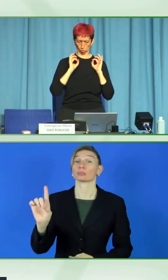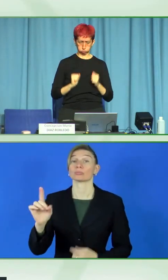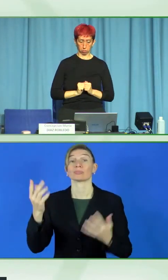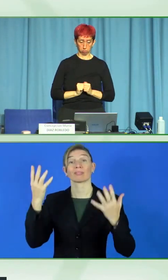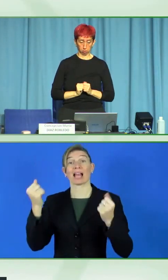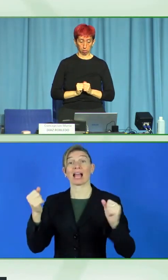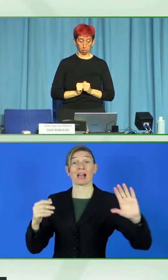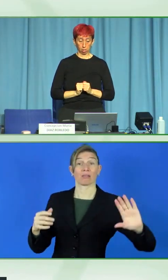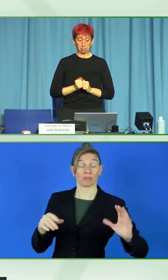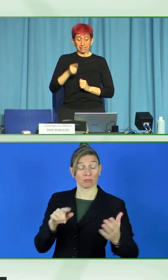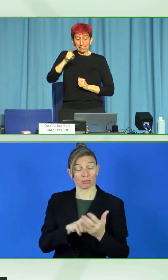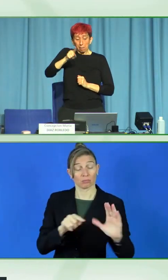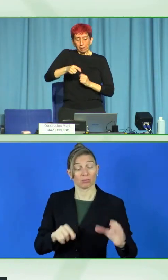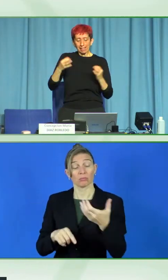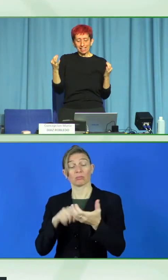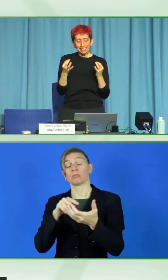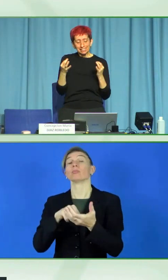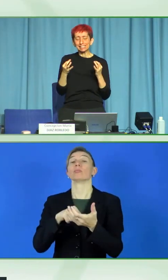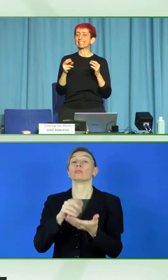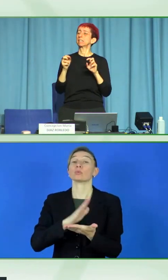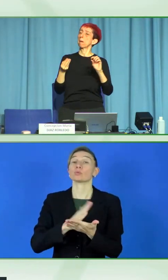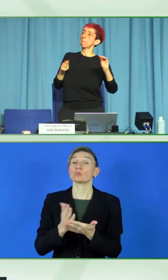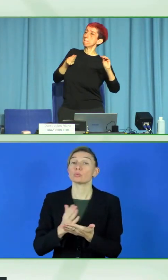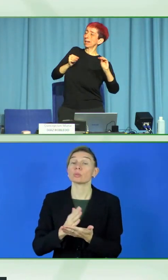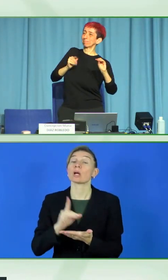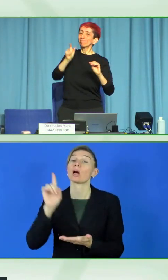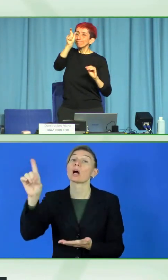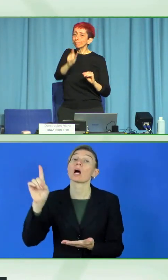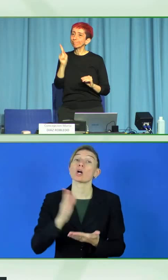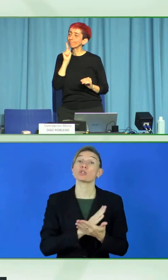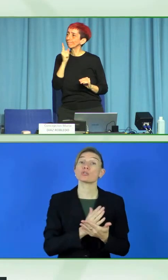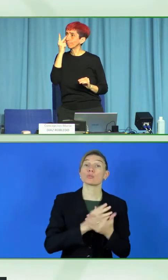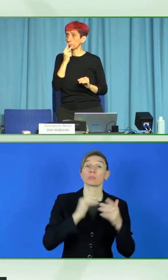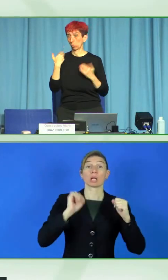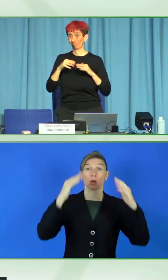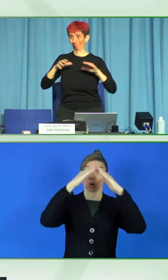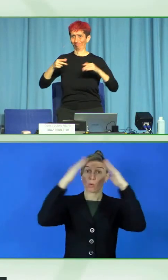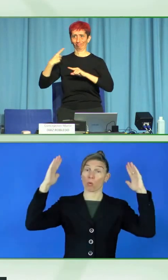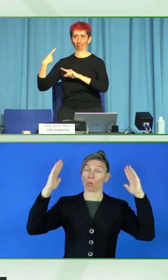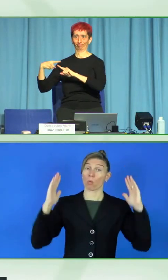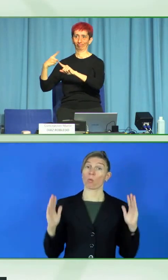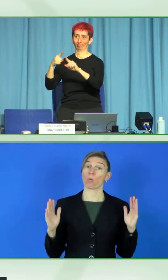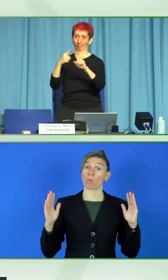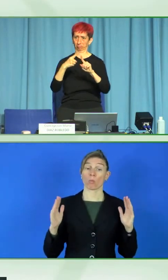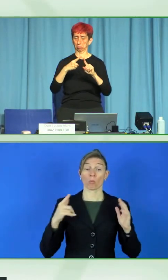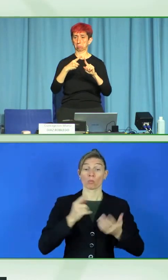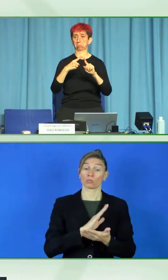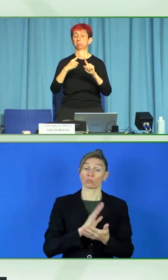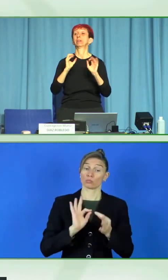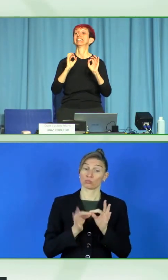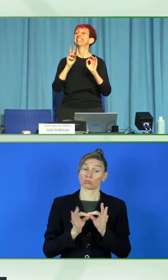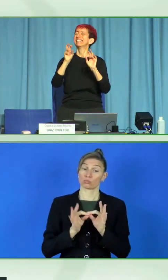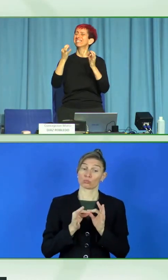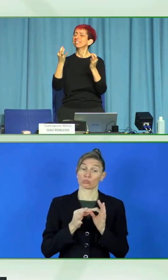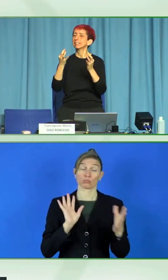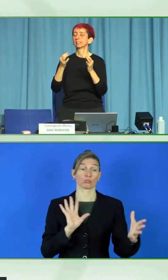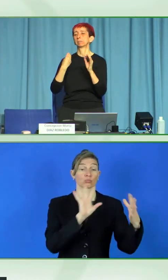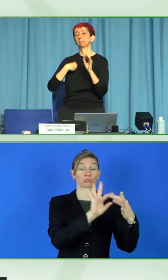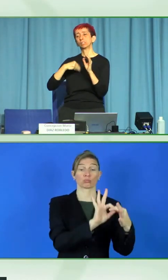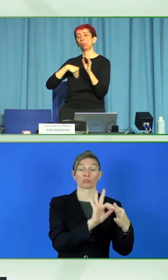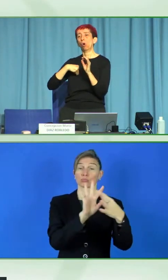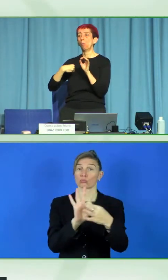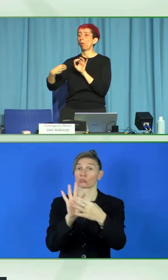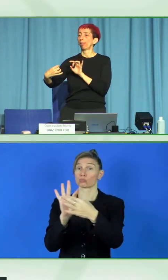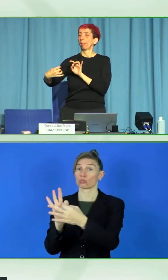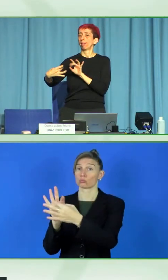are, from their homes into any field that they are required. It's also being used